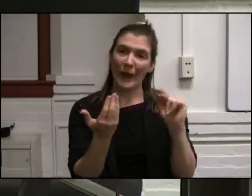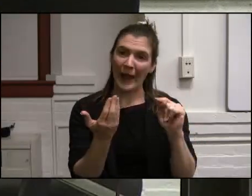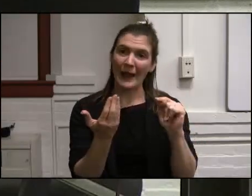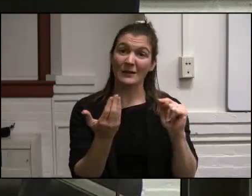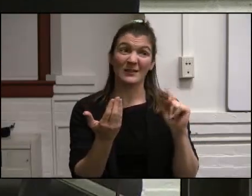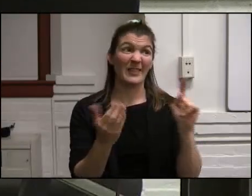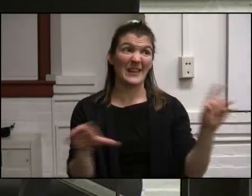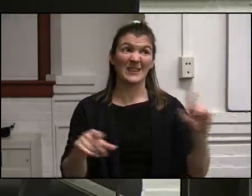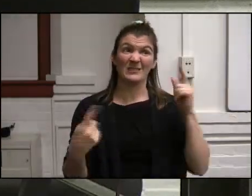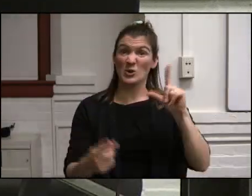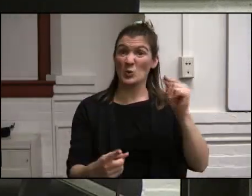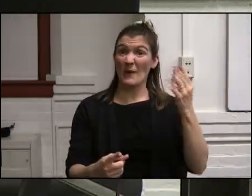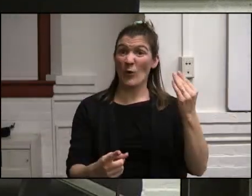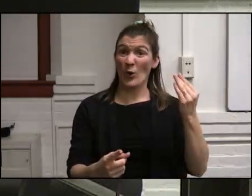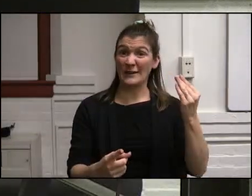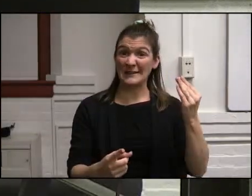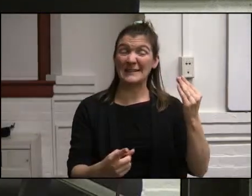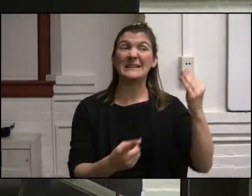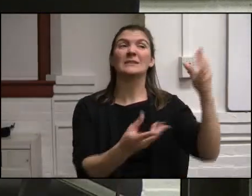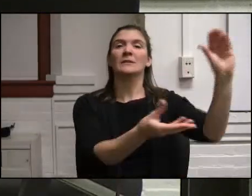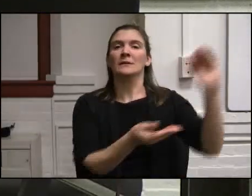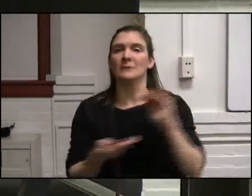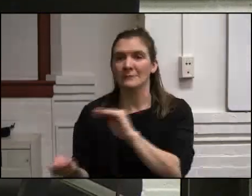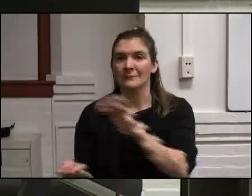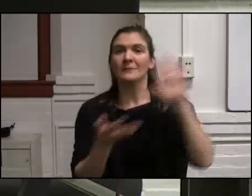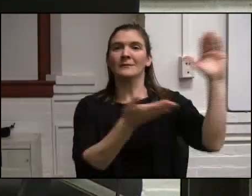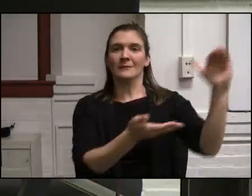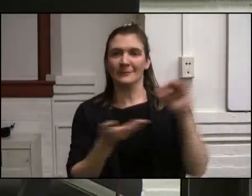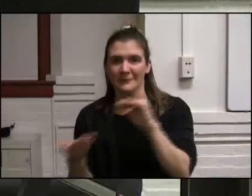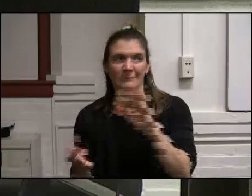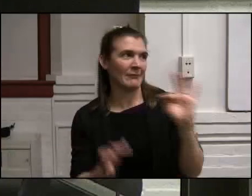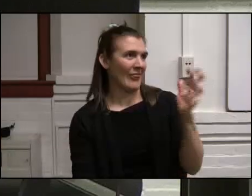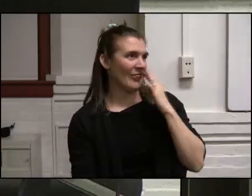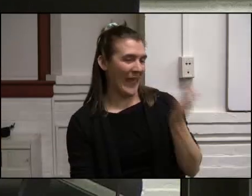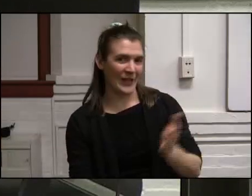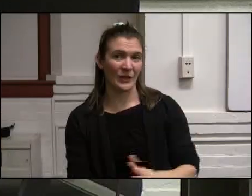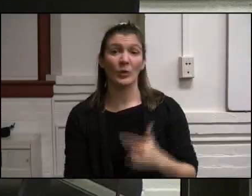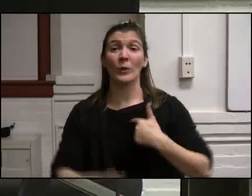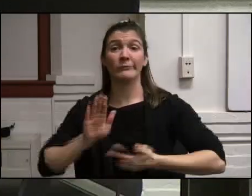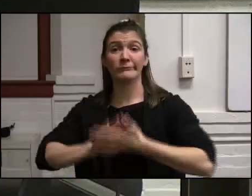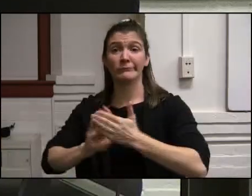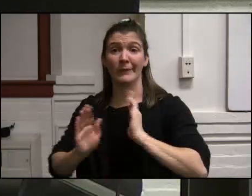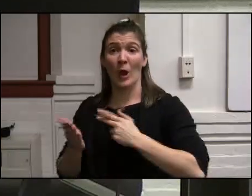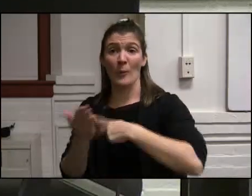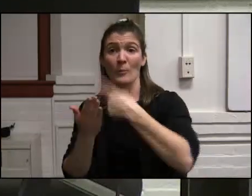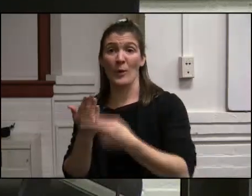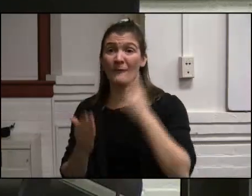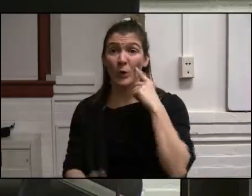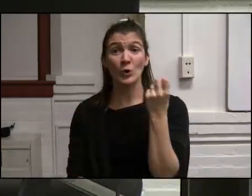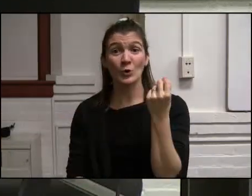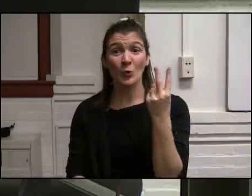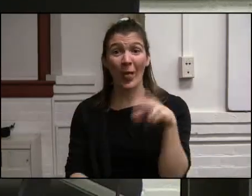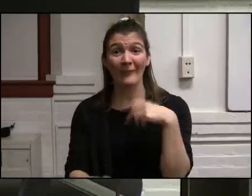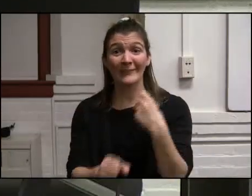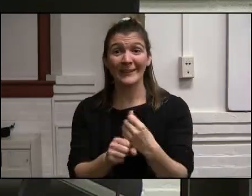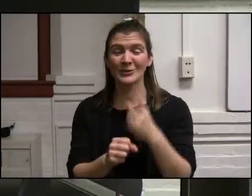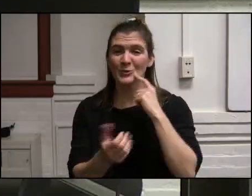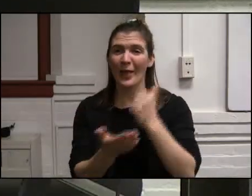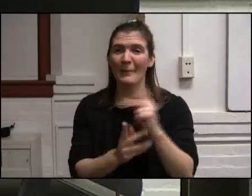since 2014. We've been running this program for about 12